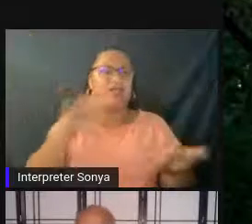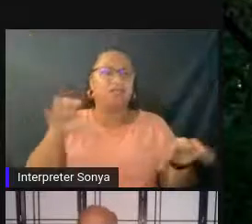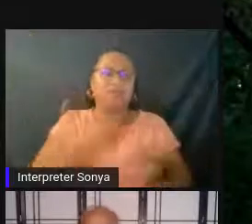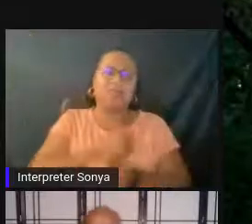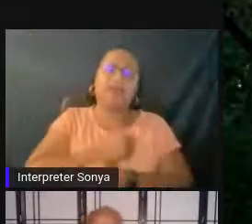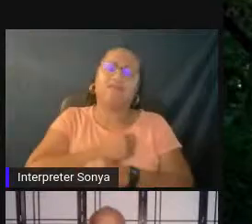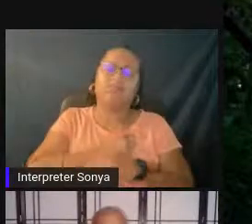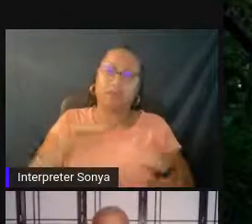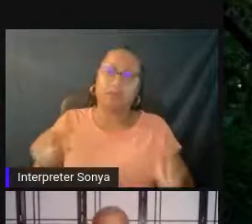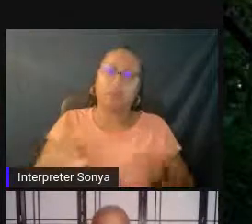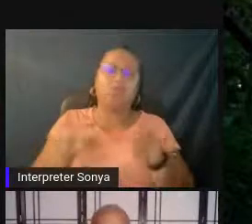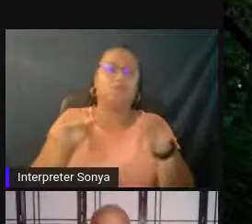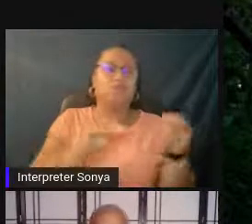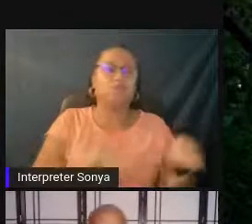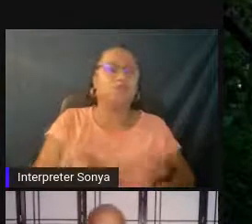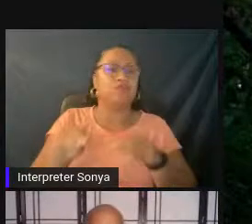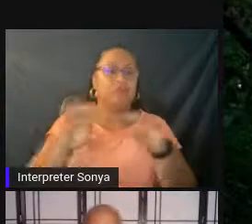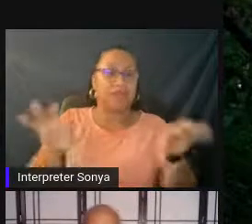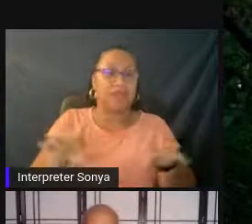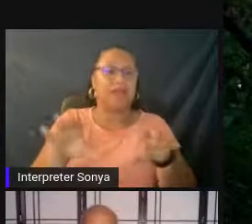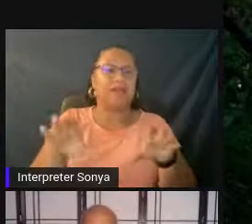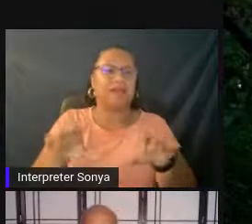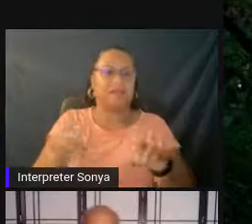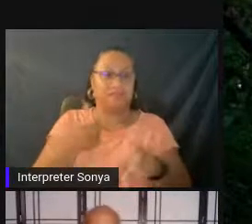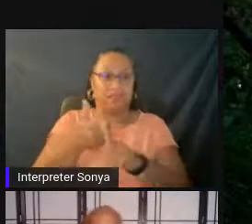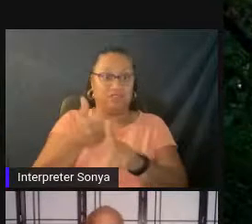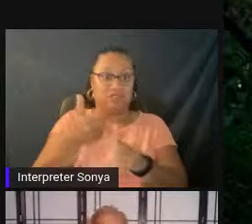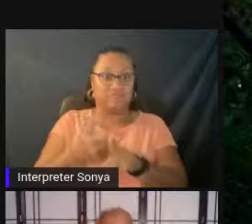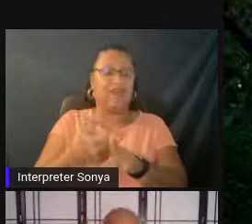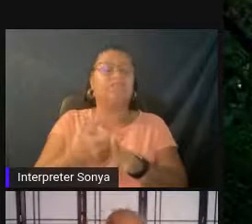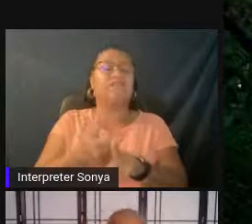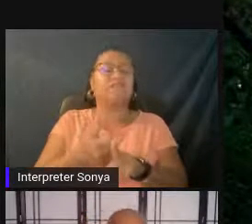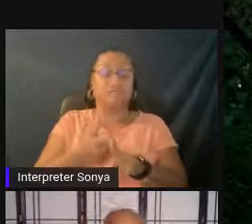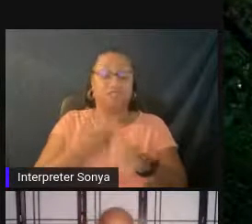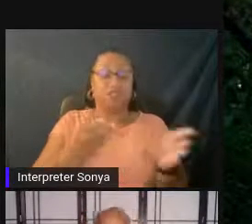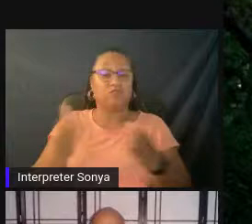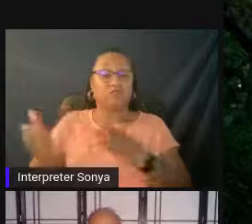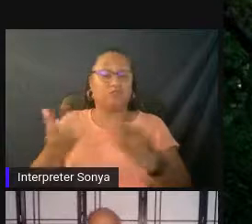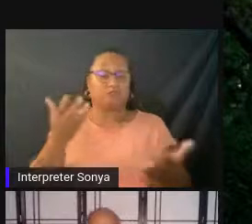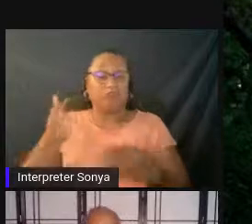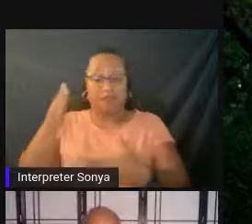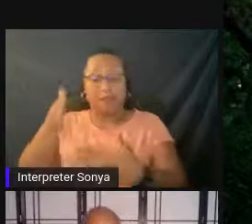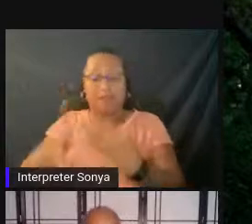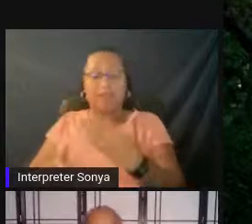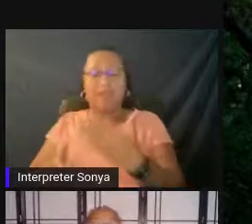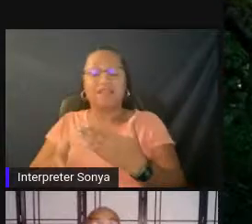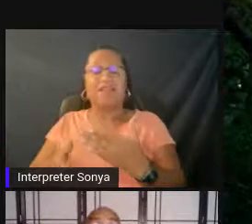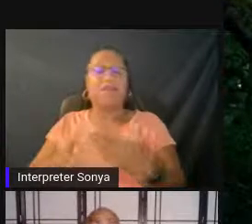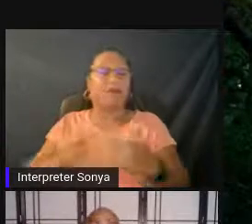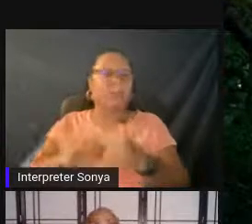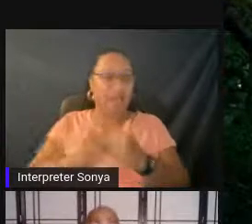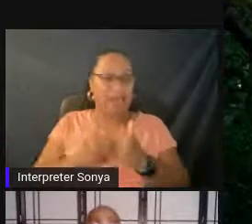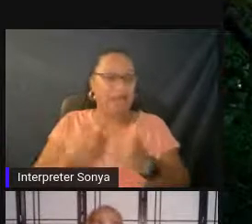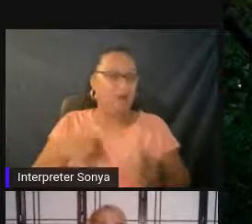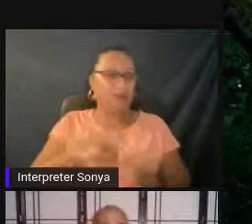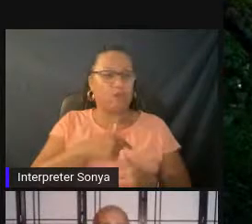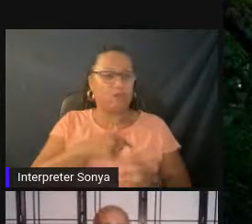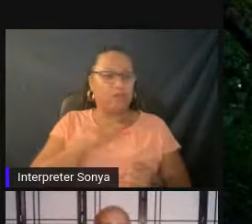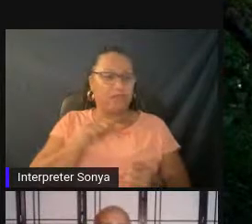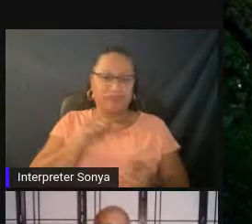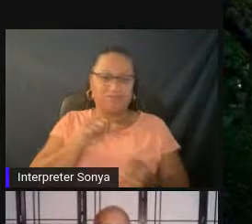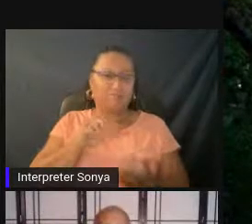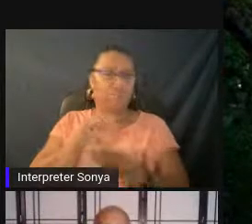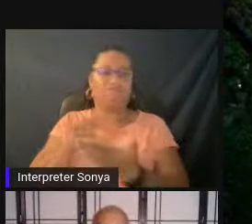itself, though this thing called service now comes to an end, the manner in which you, the manner in which I, the manner in which